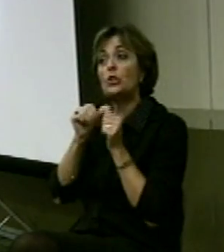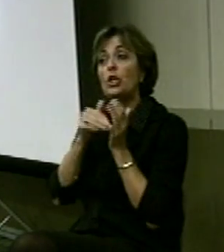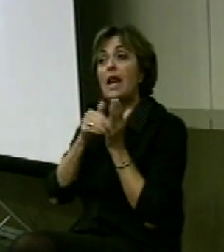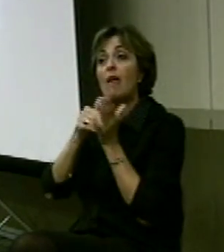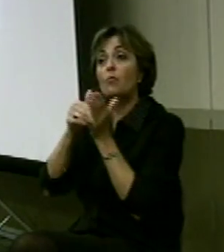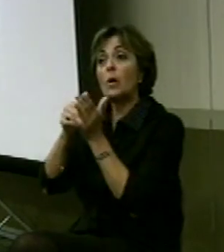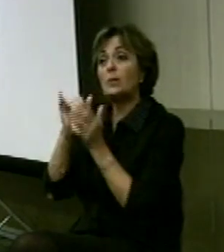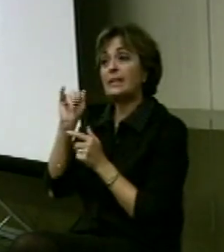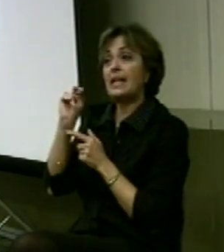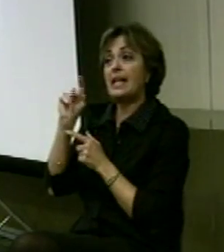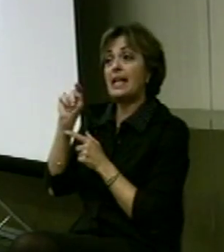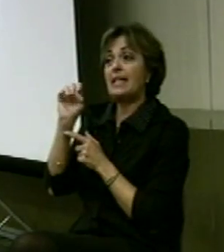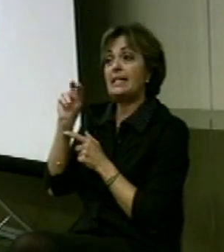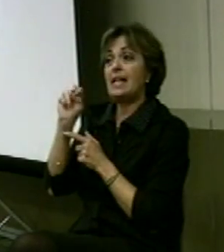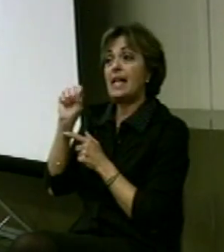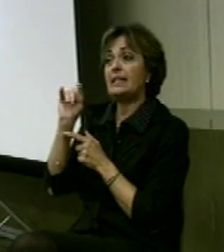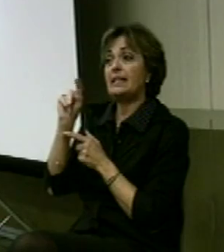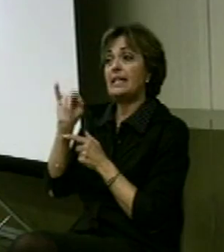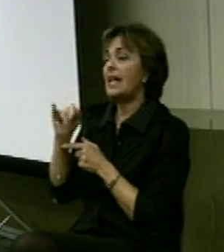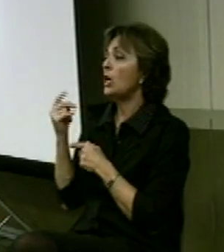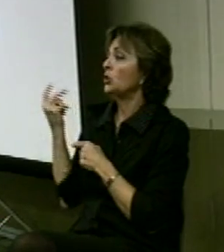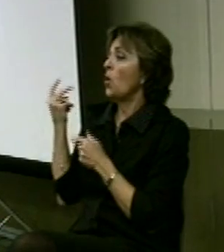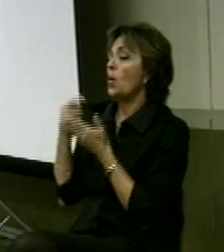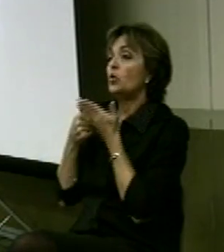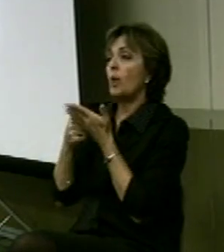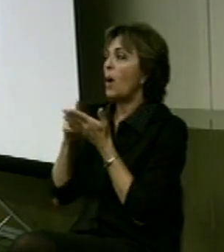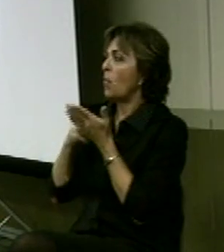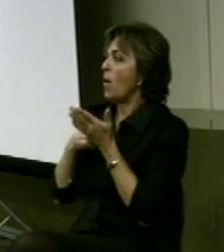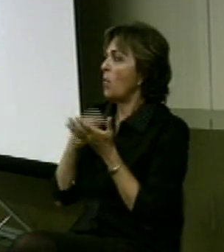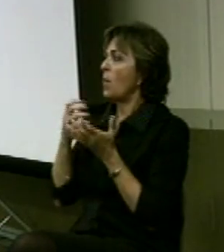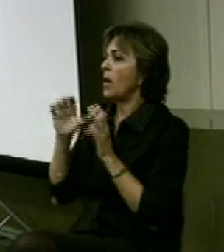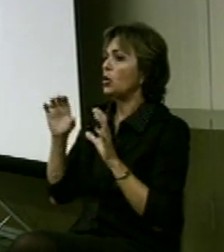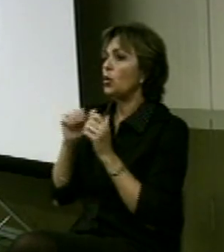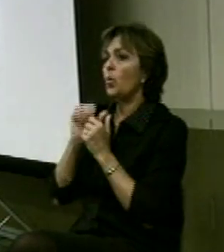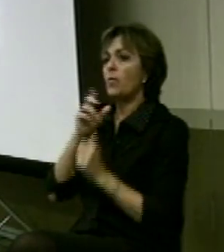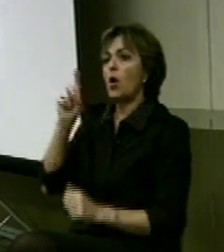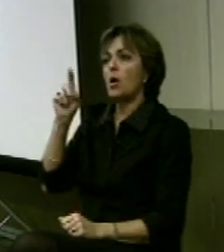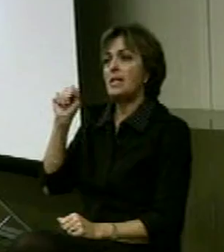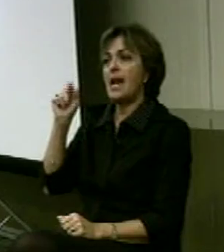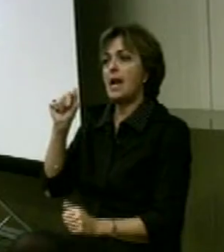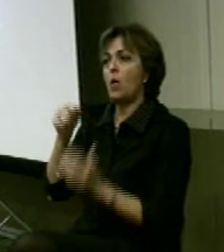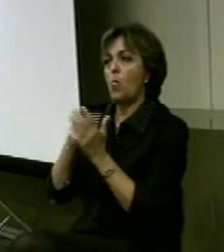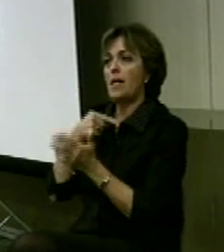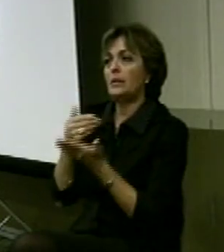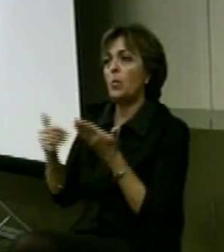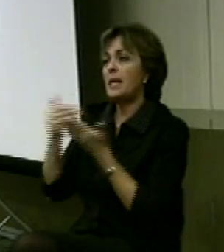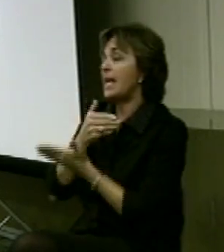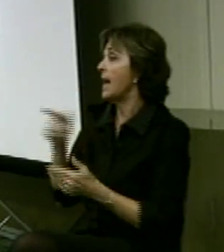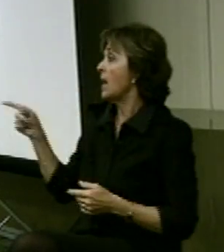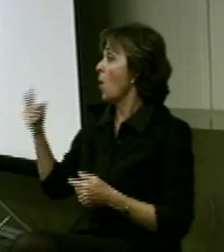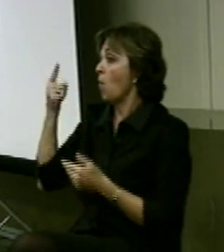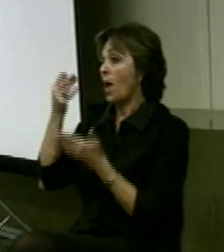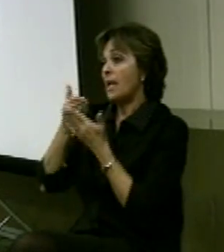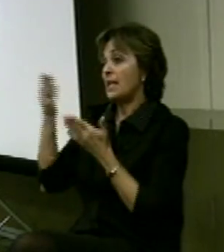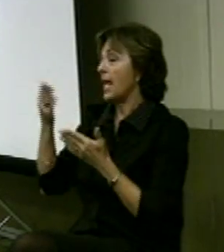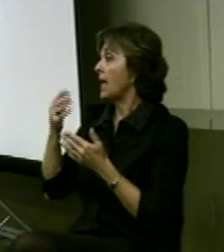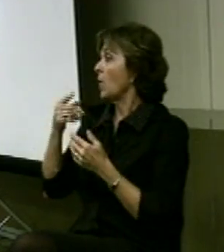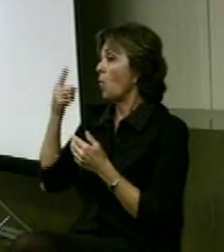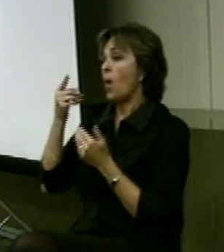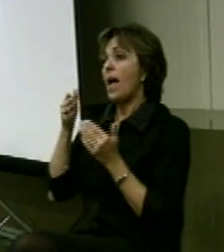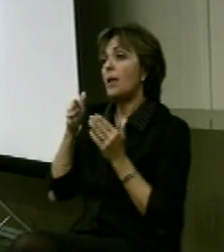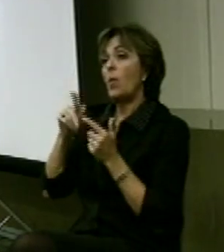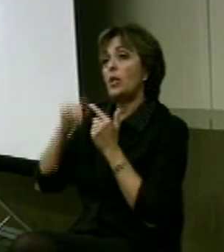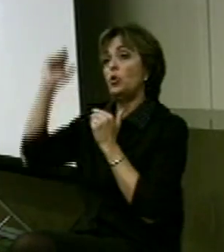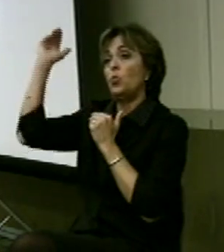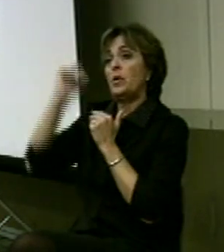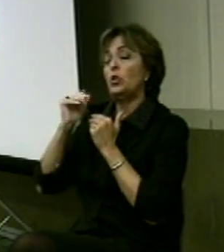frequency, and intensity. So Daniel and I are going to start talking about what we want to do with our data once we get it. One thing with